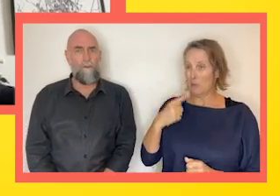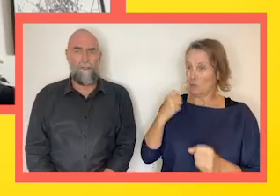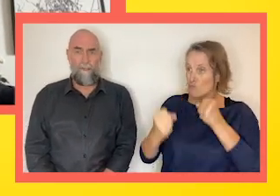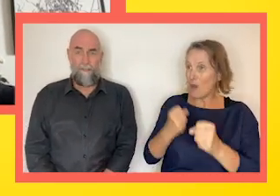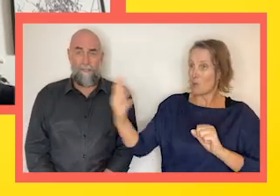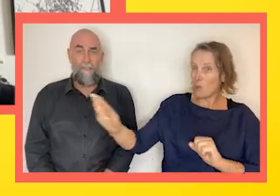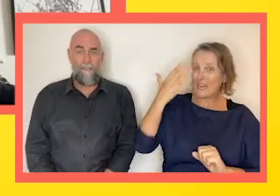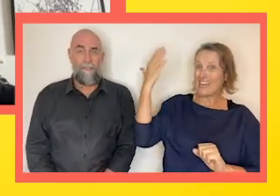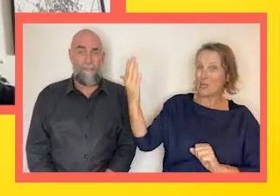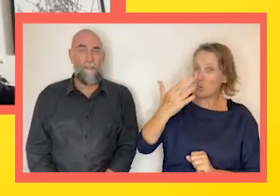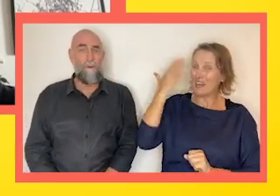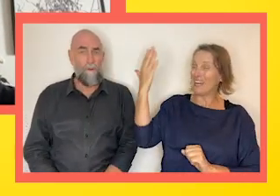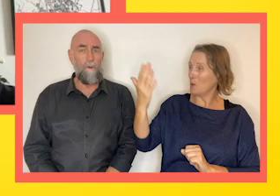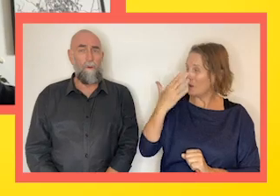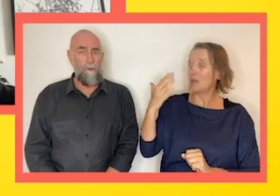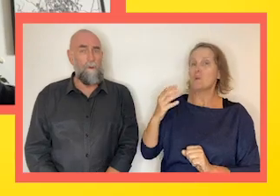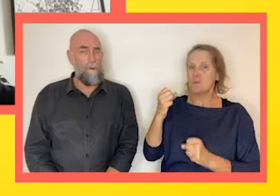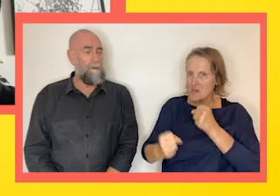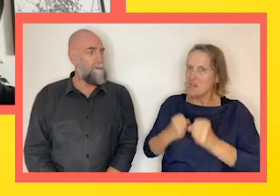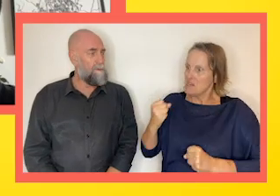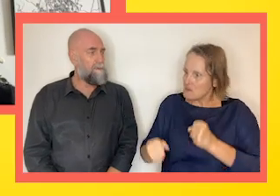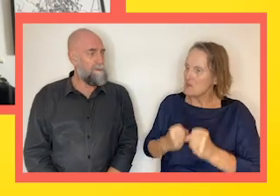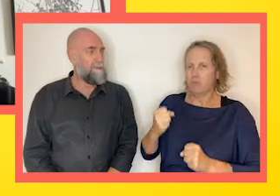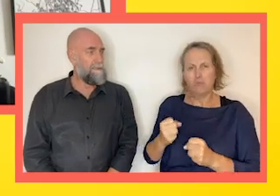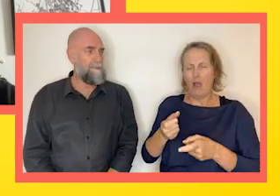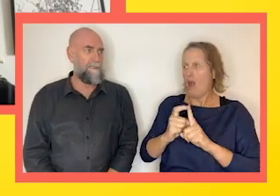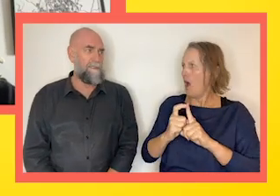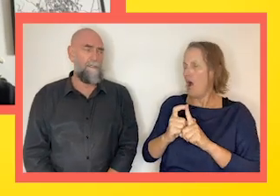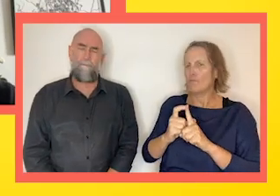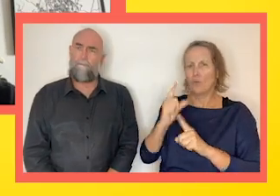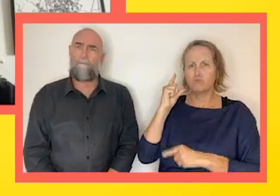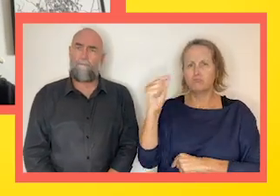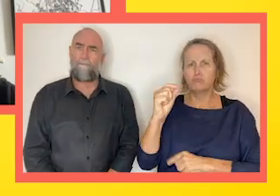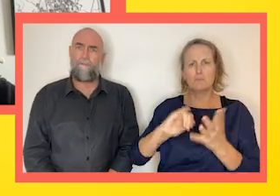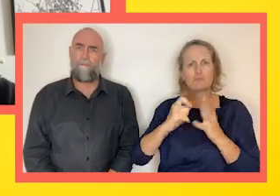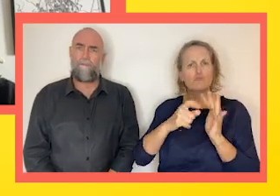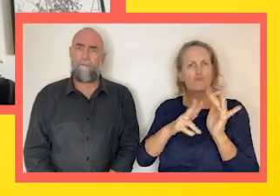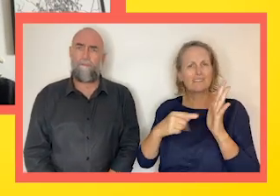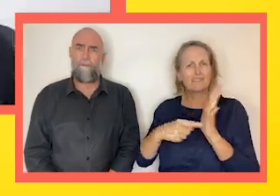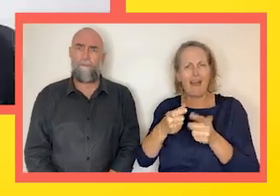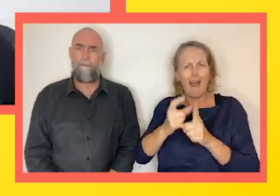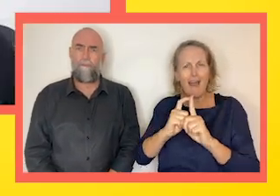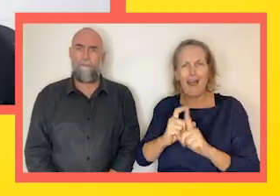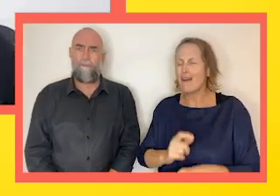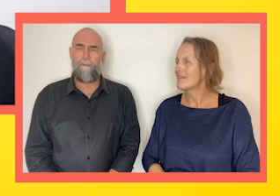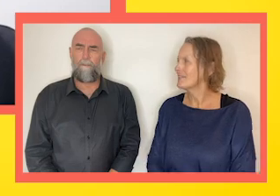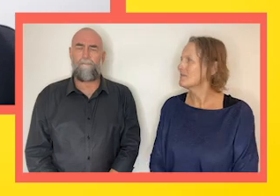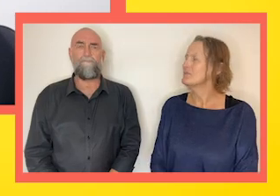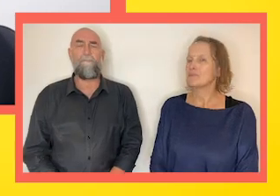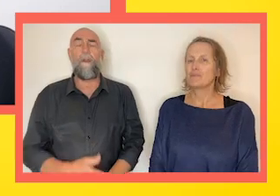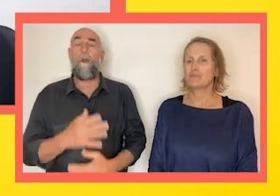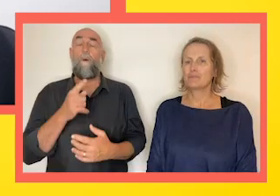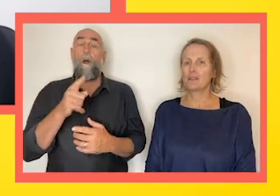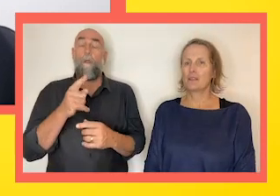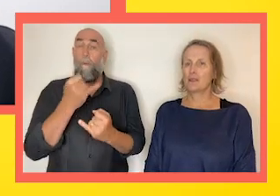that headwind. You're not going to get many people doing qualies in sprints in those sort of conditions. Well, the most